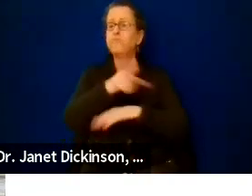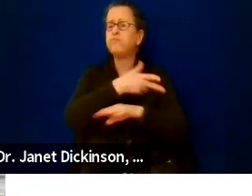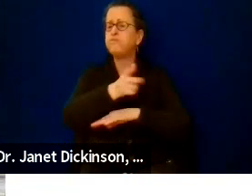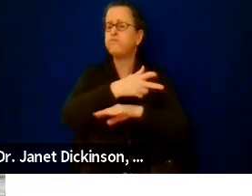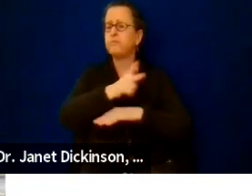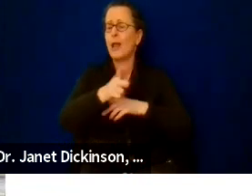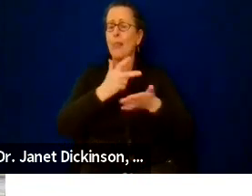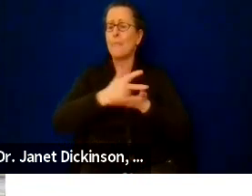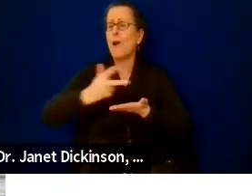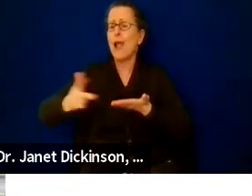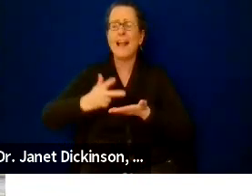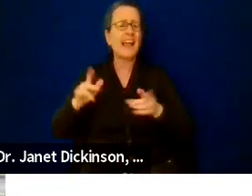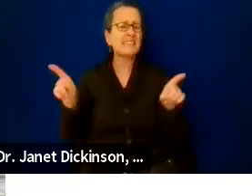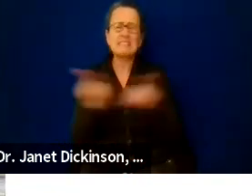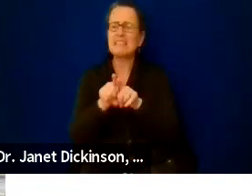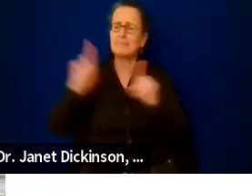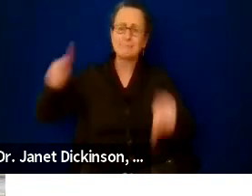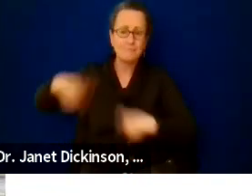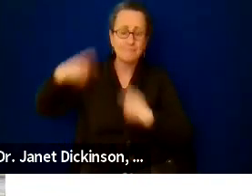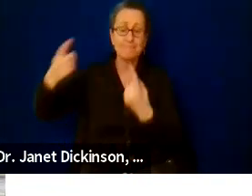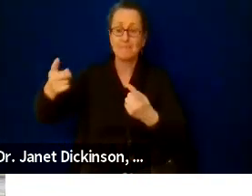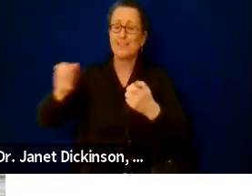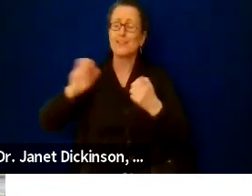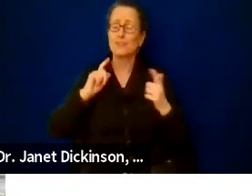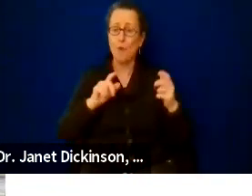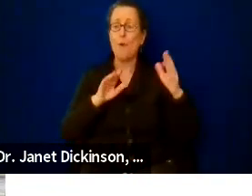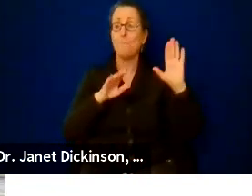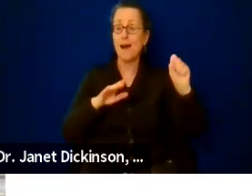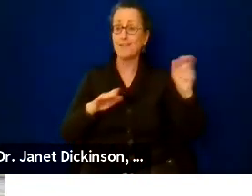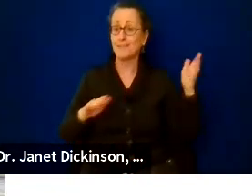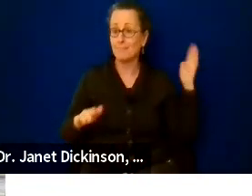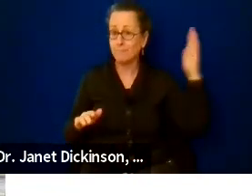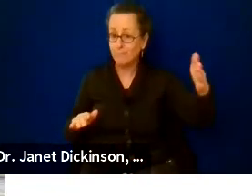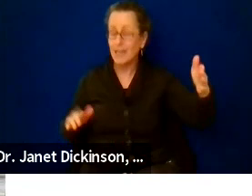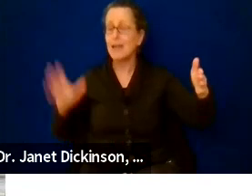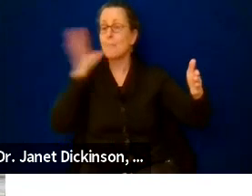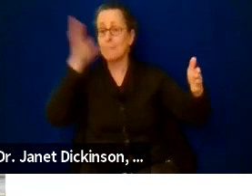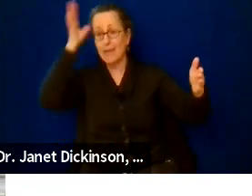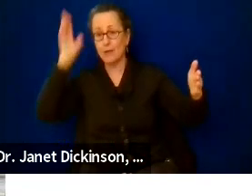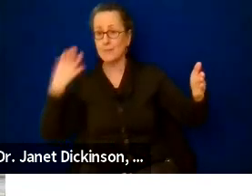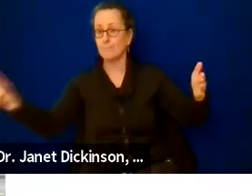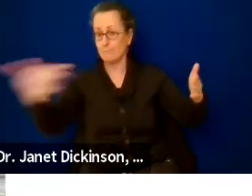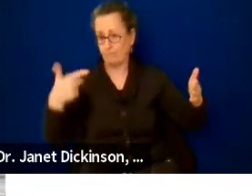time, so that there'll be a lot of continuity at Greenfield Middle School.